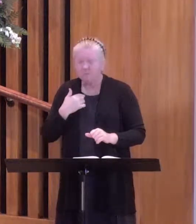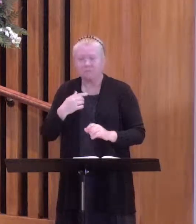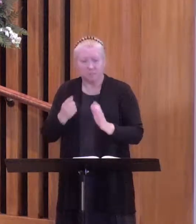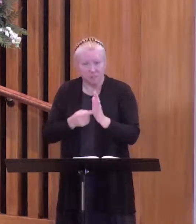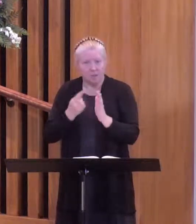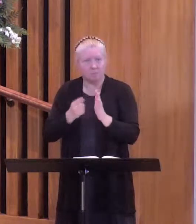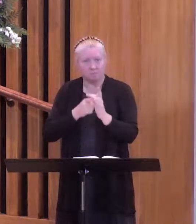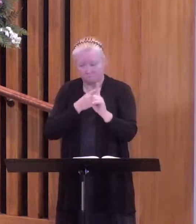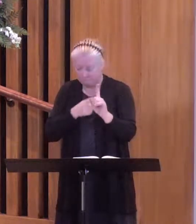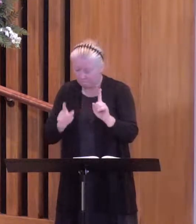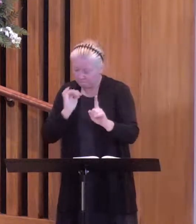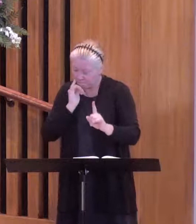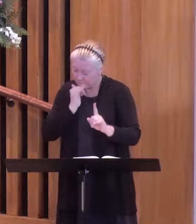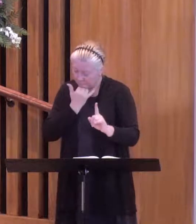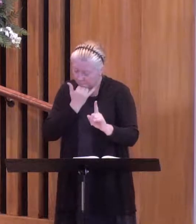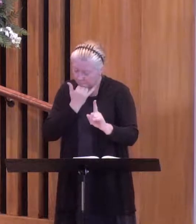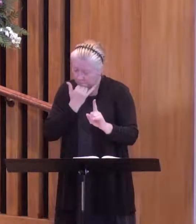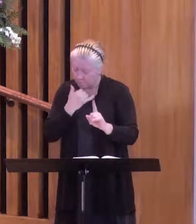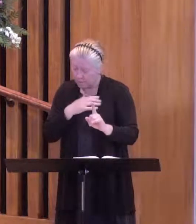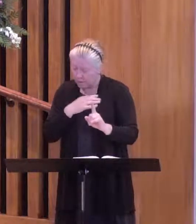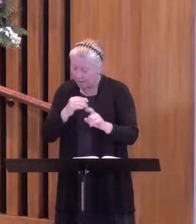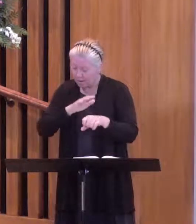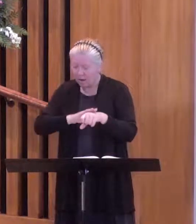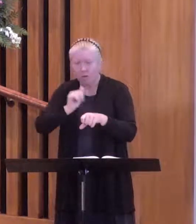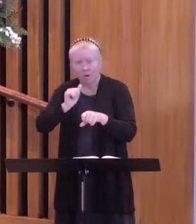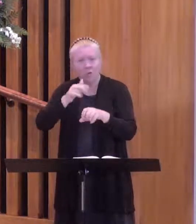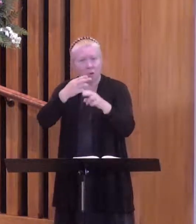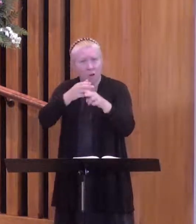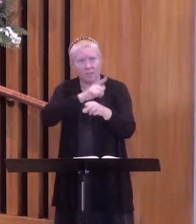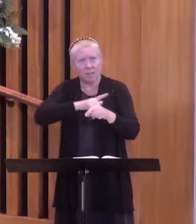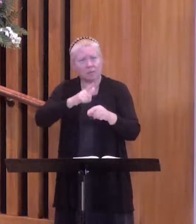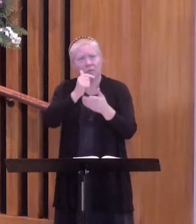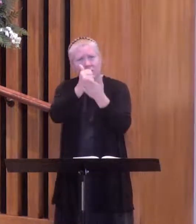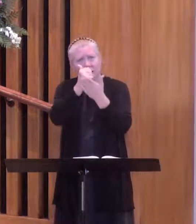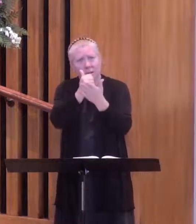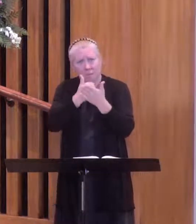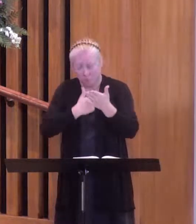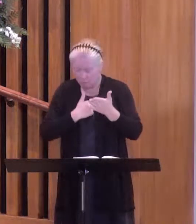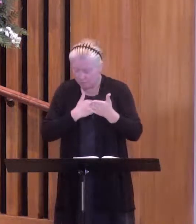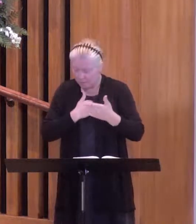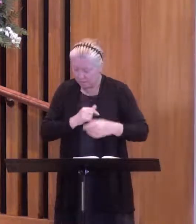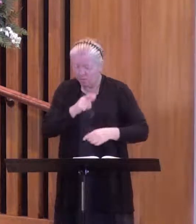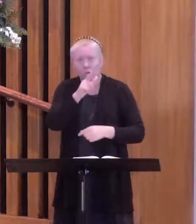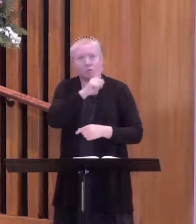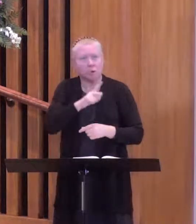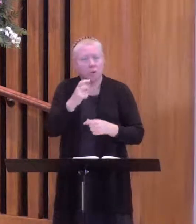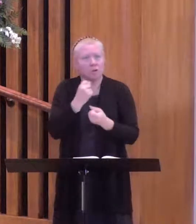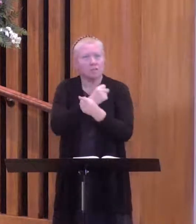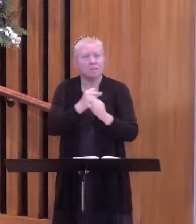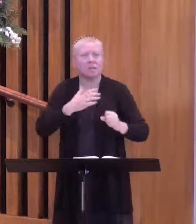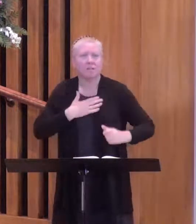the name of the Lord. O Lord, save my